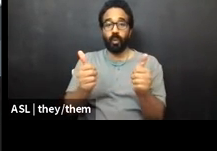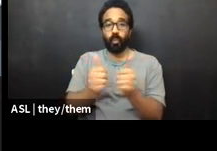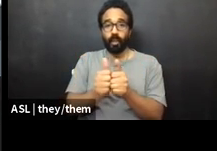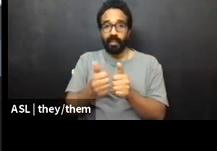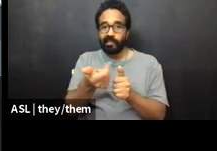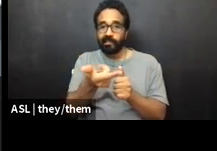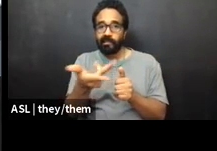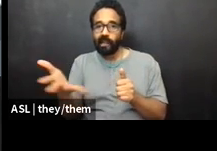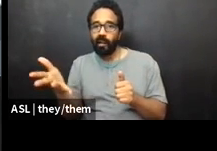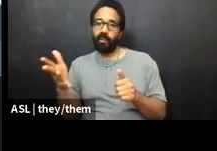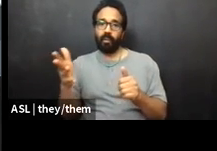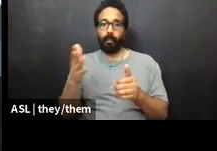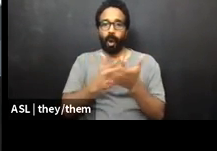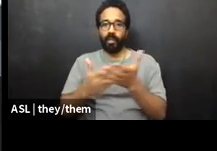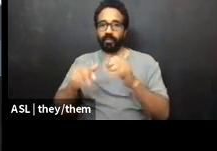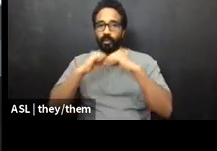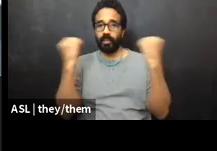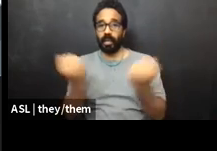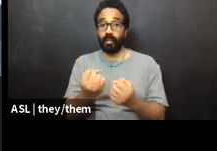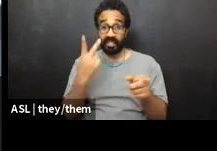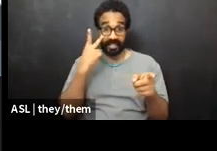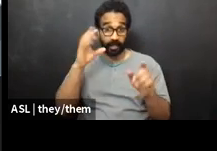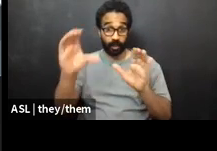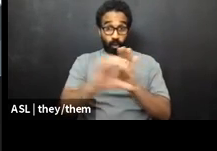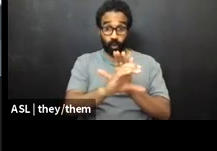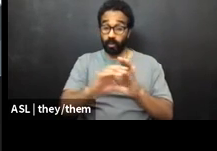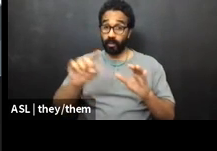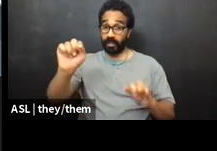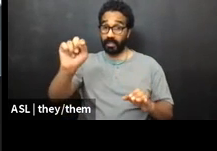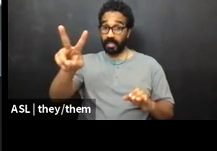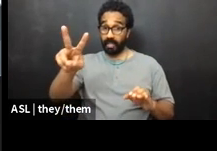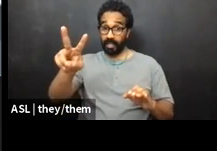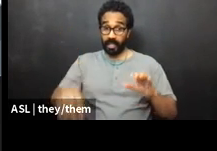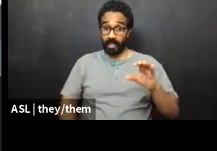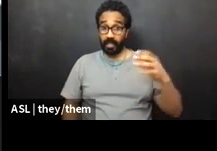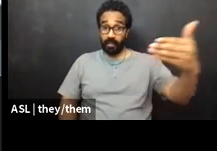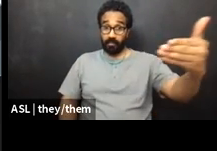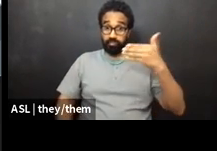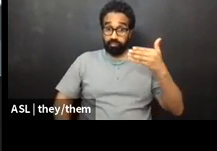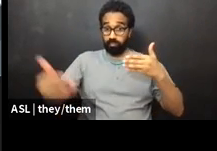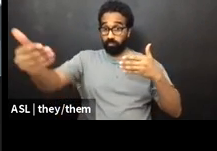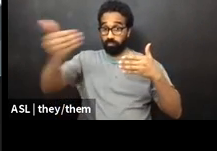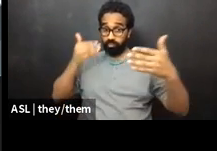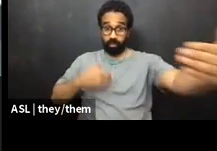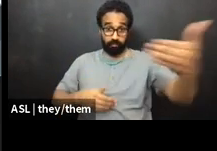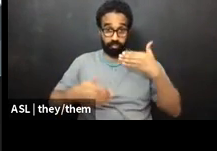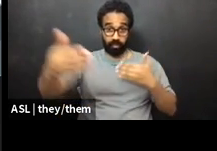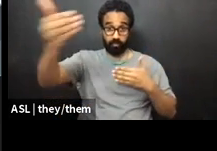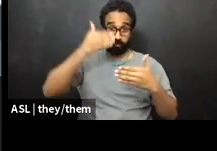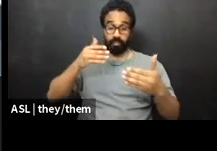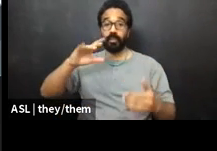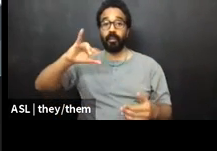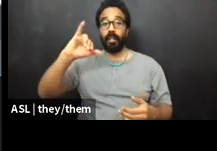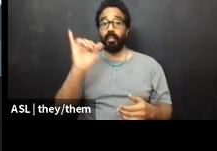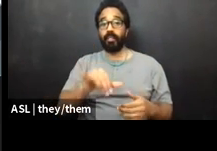multiple screens and television sets sort of coming at us, is a representation within media, a constructed message by myself of